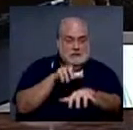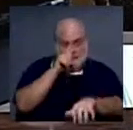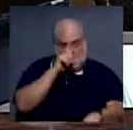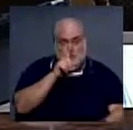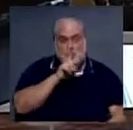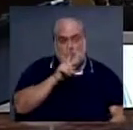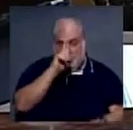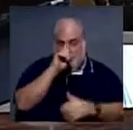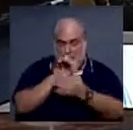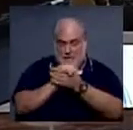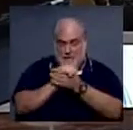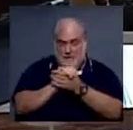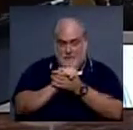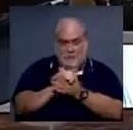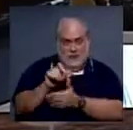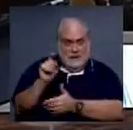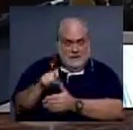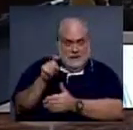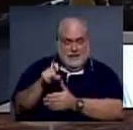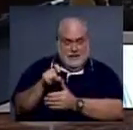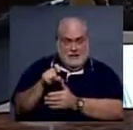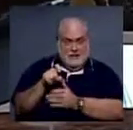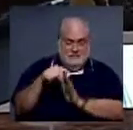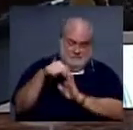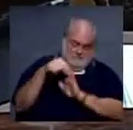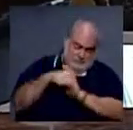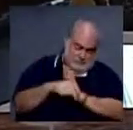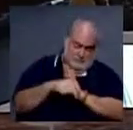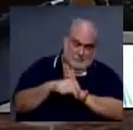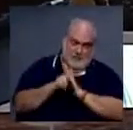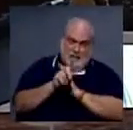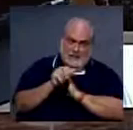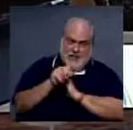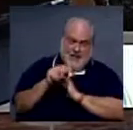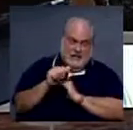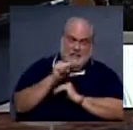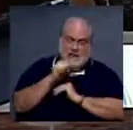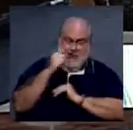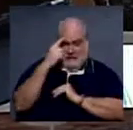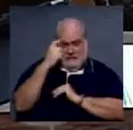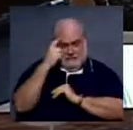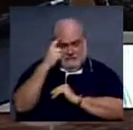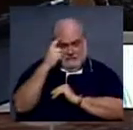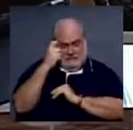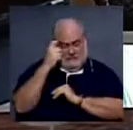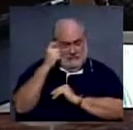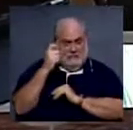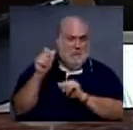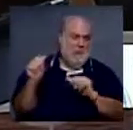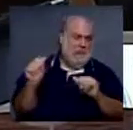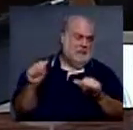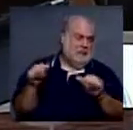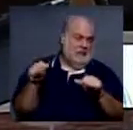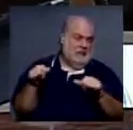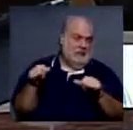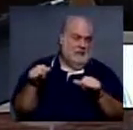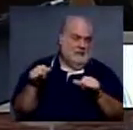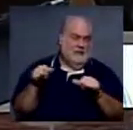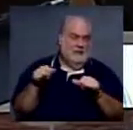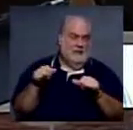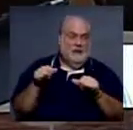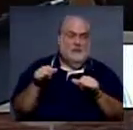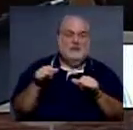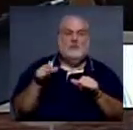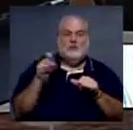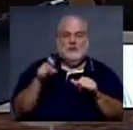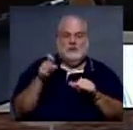we need to have some real data instead of speculation about the impact. And unless we pull back, look